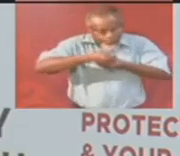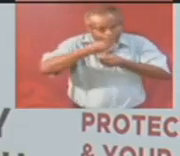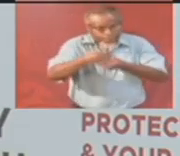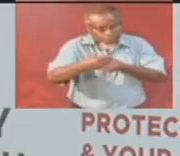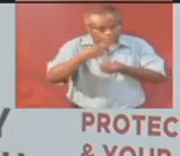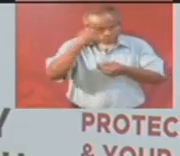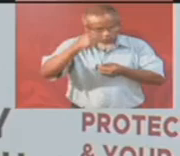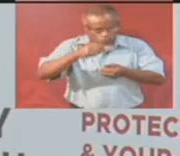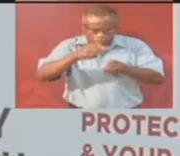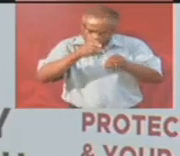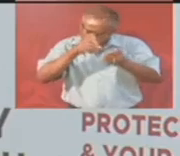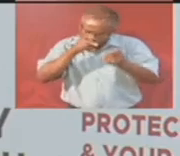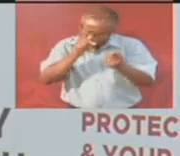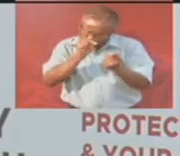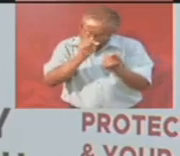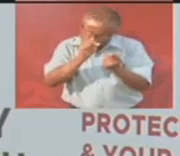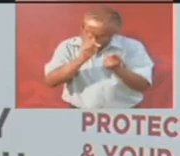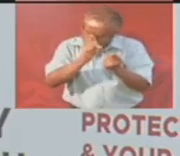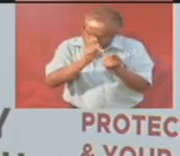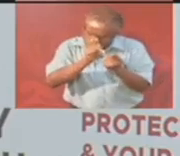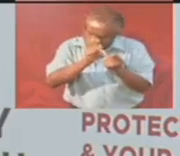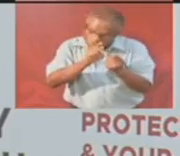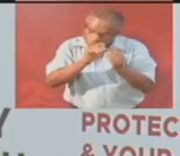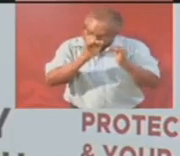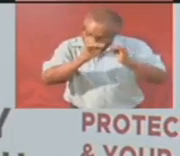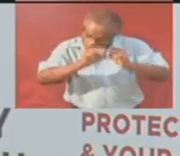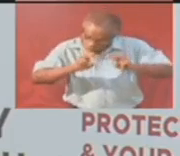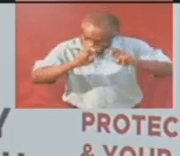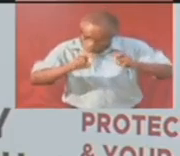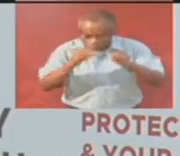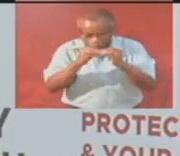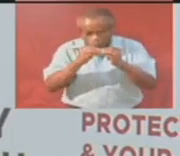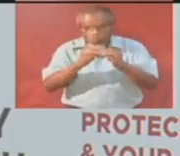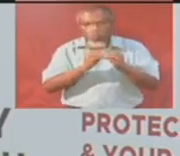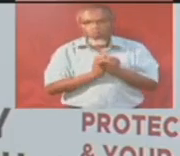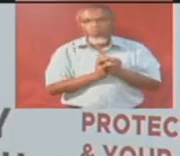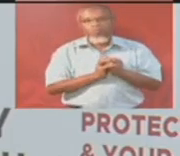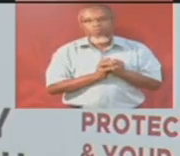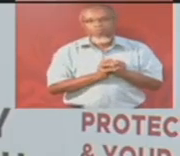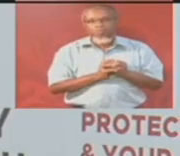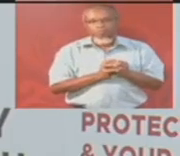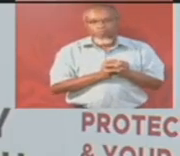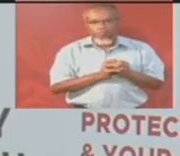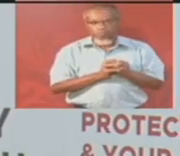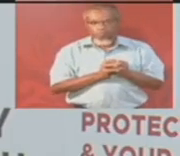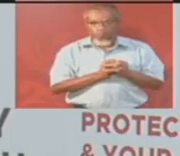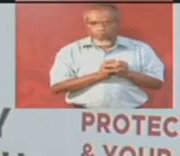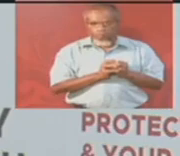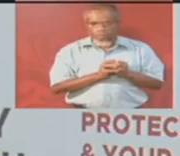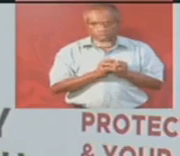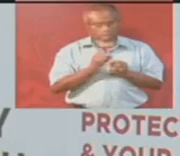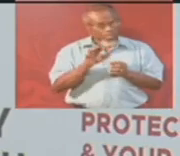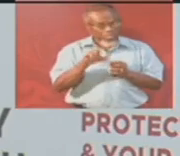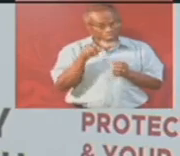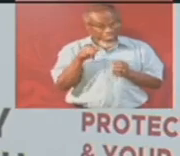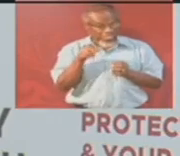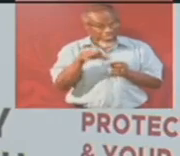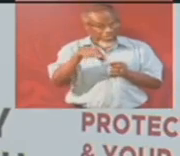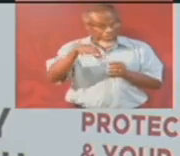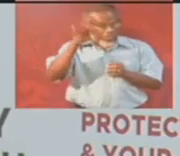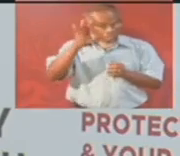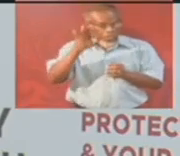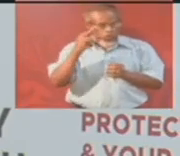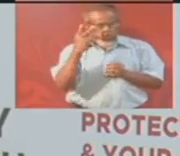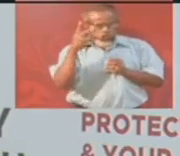of possibly getting variants out of them. And as you have known, from the repatriates, we got actually two B117, which is the